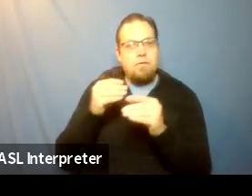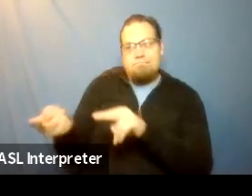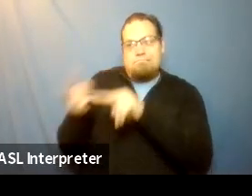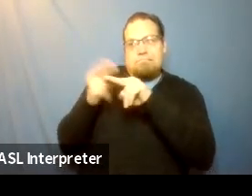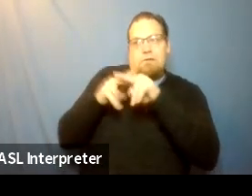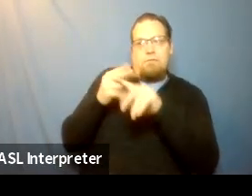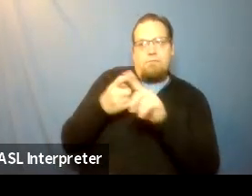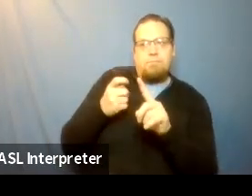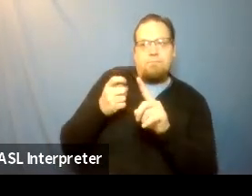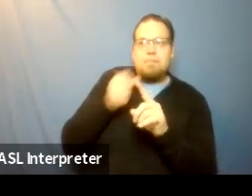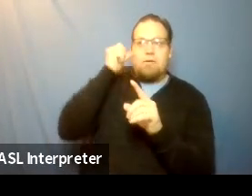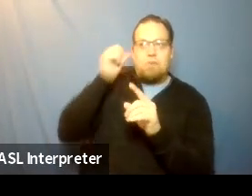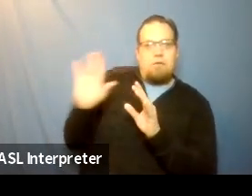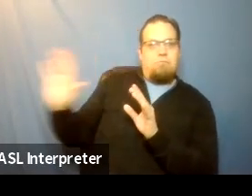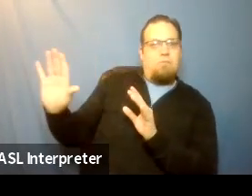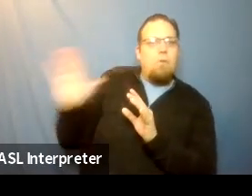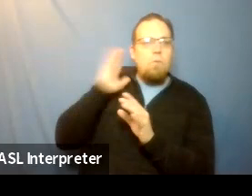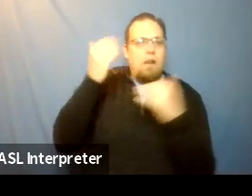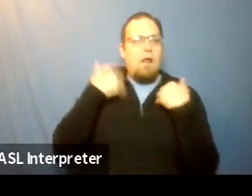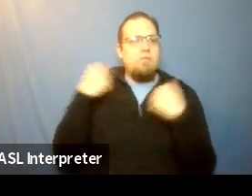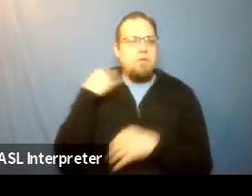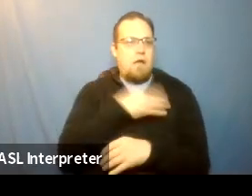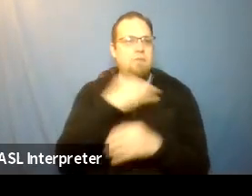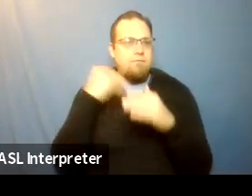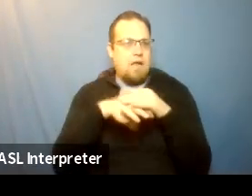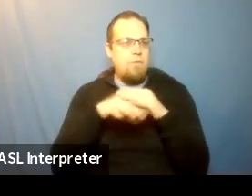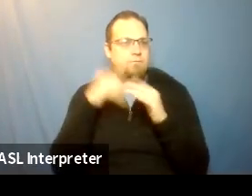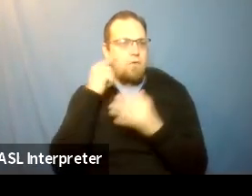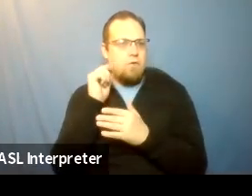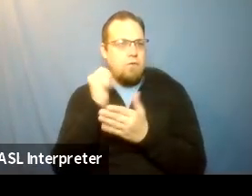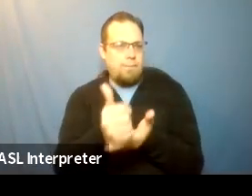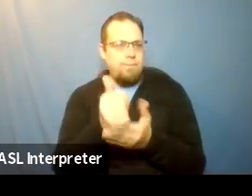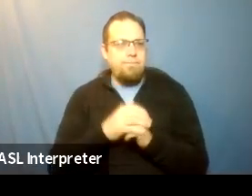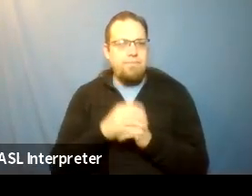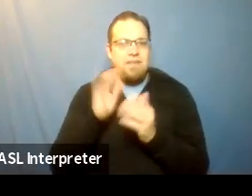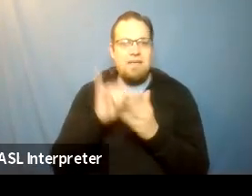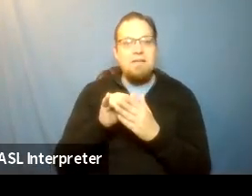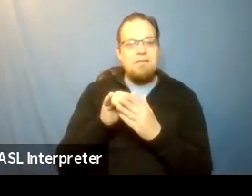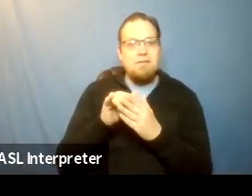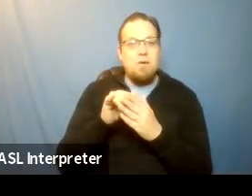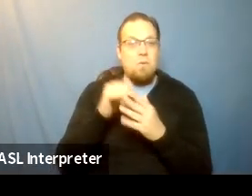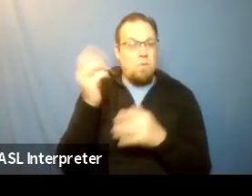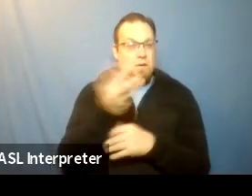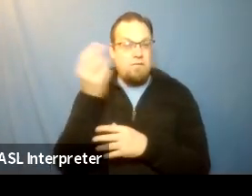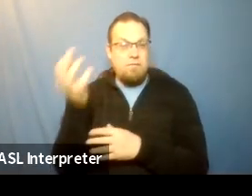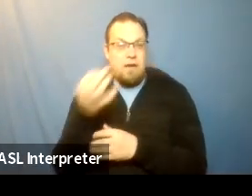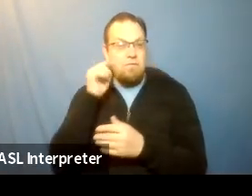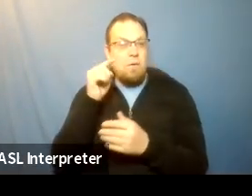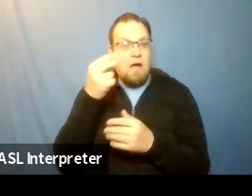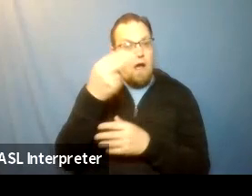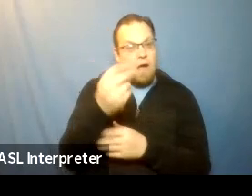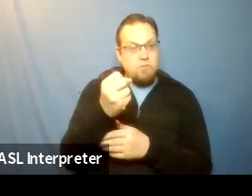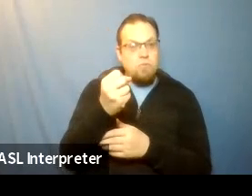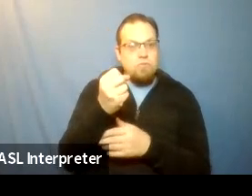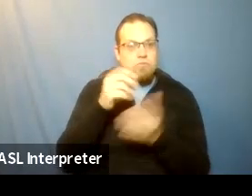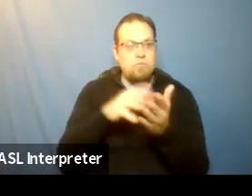again, we will have staff available. This is a sample here from a Wednesday, Friday for a high school student. We